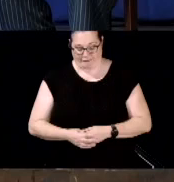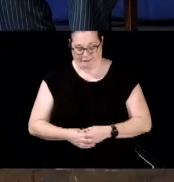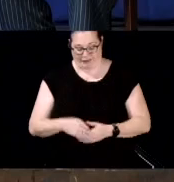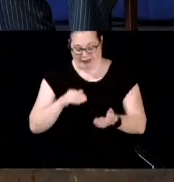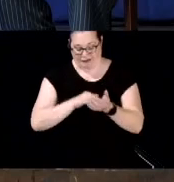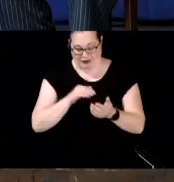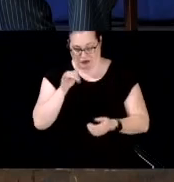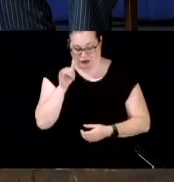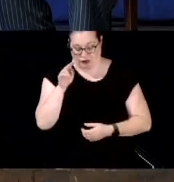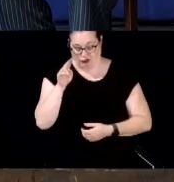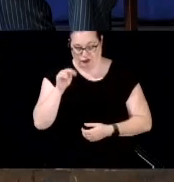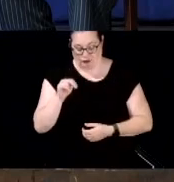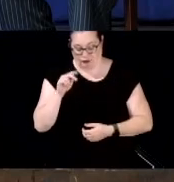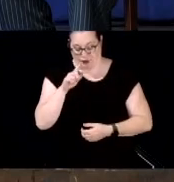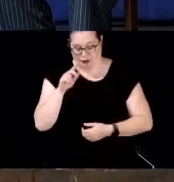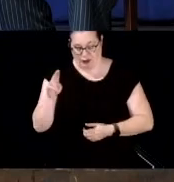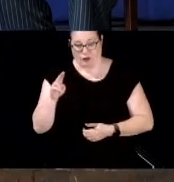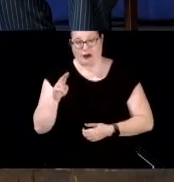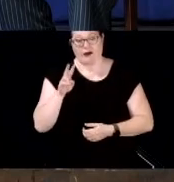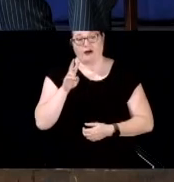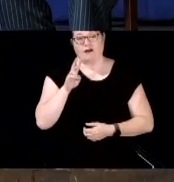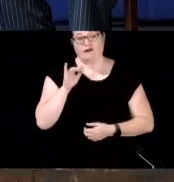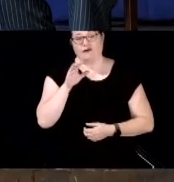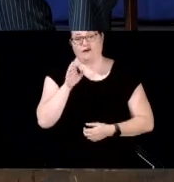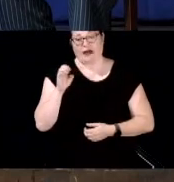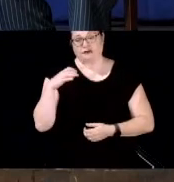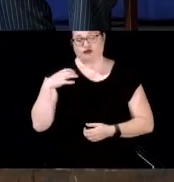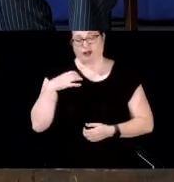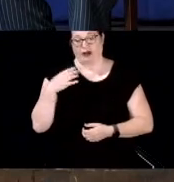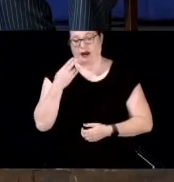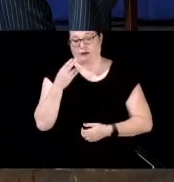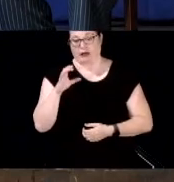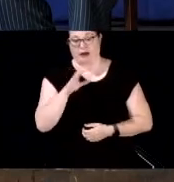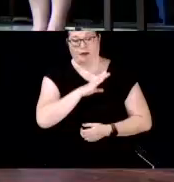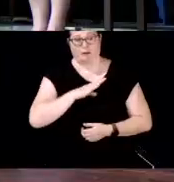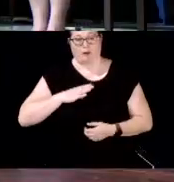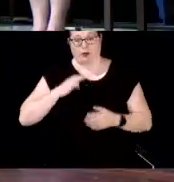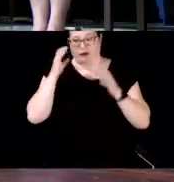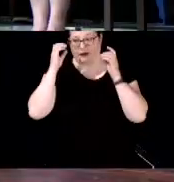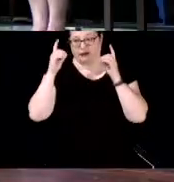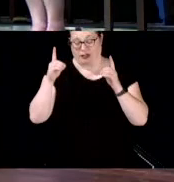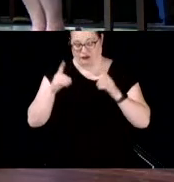Dr. Yun Liu, Vice Chair, Howard County Board of Education.